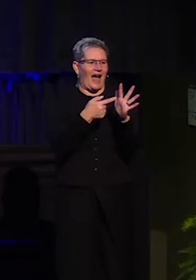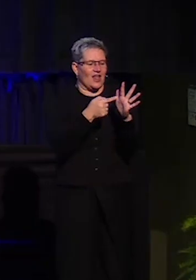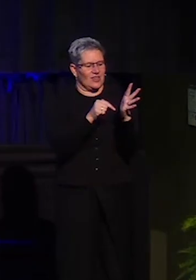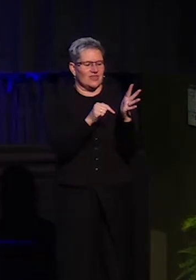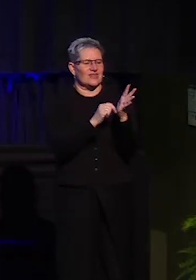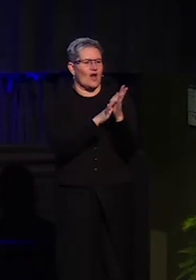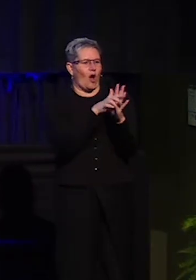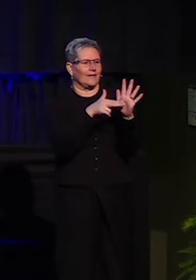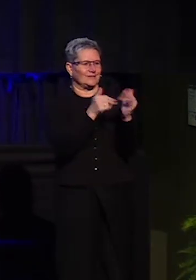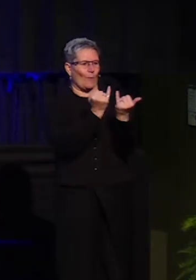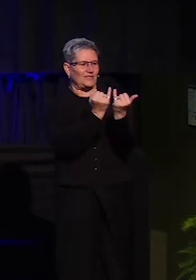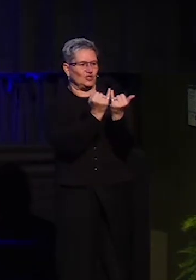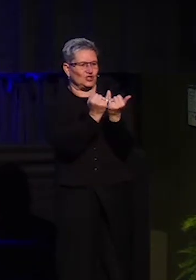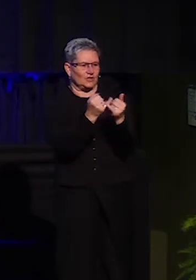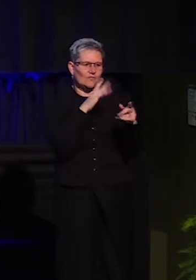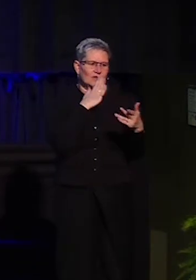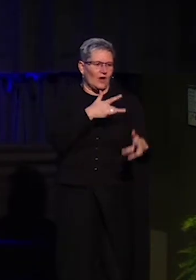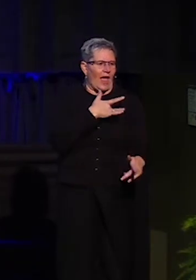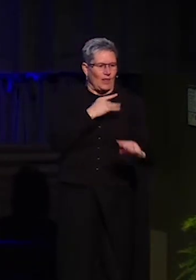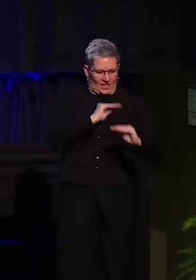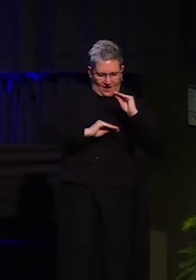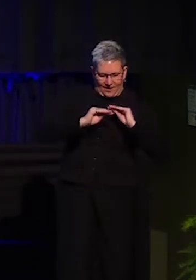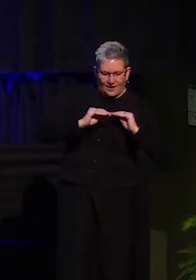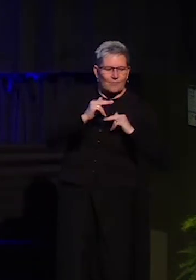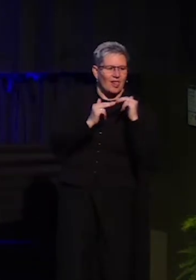some kind of empathy building activity, right?